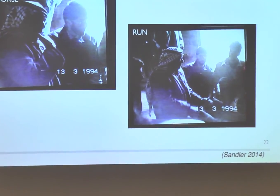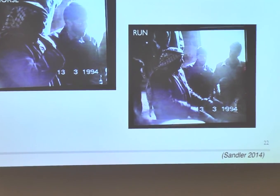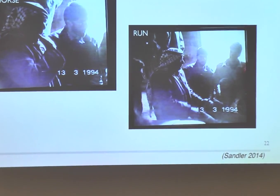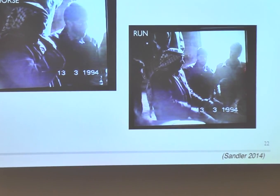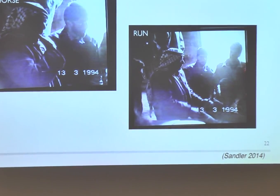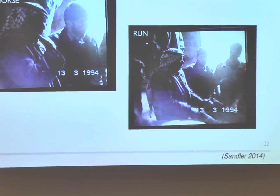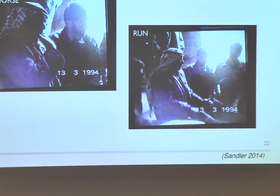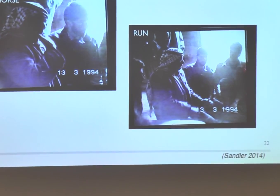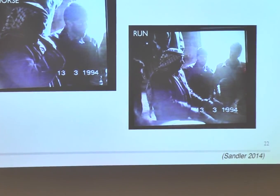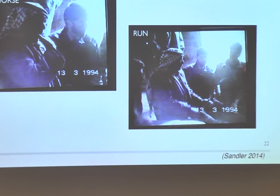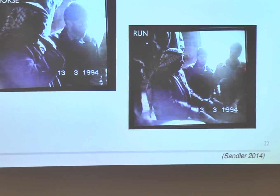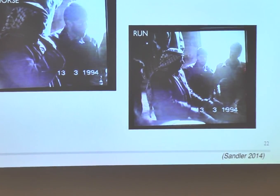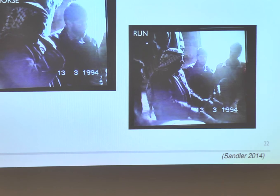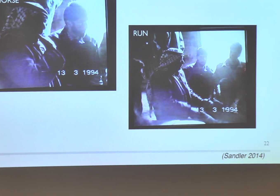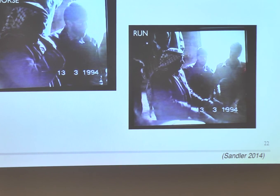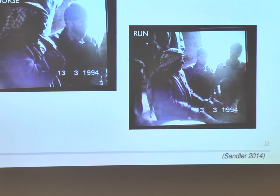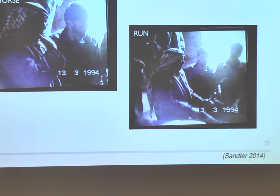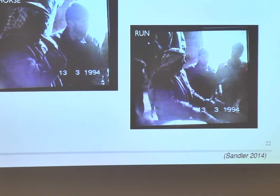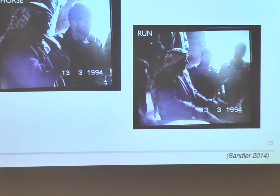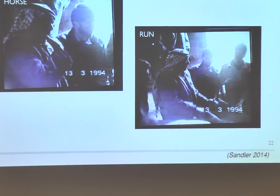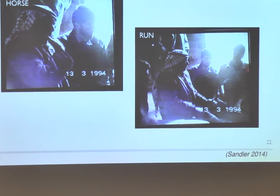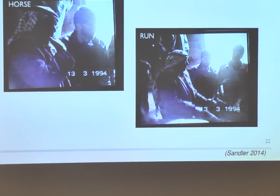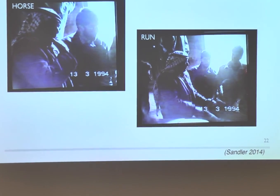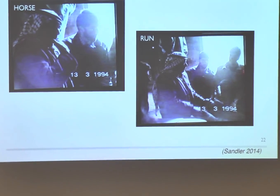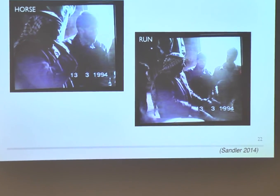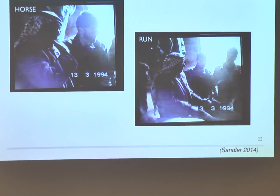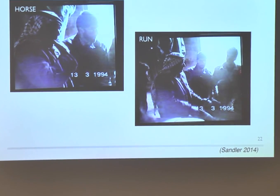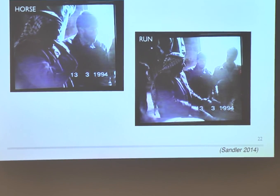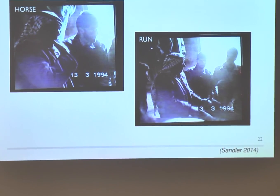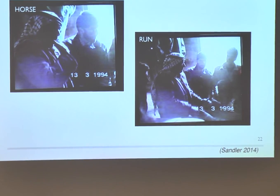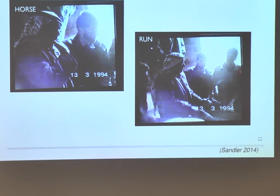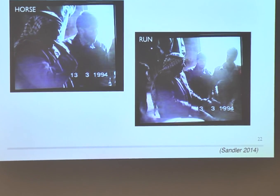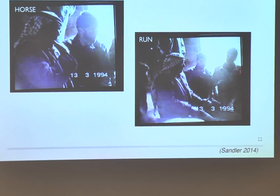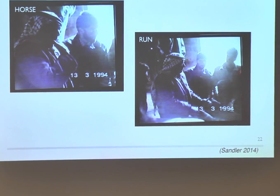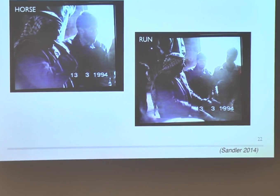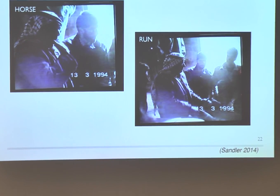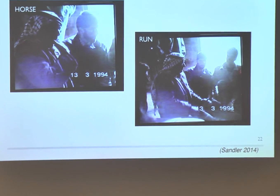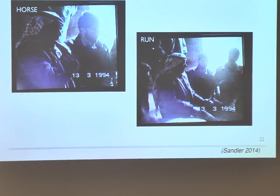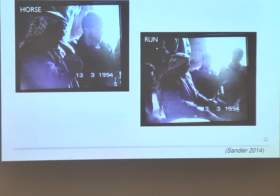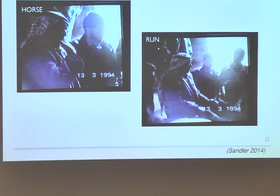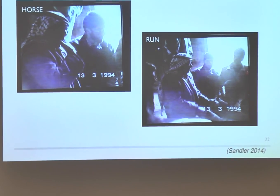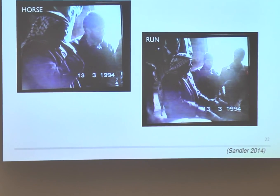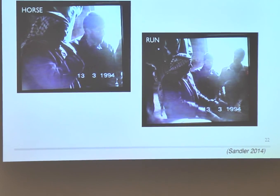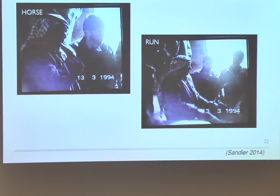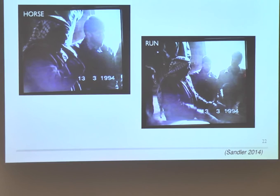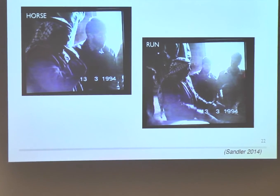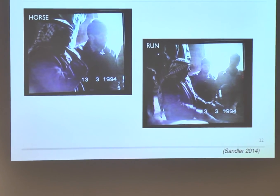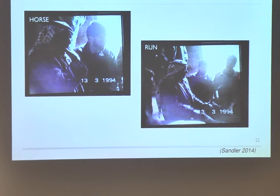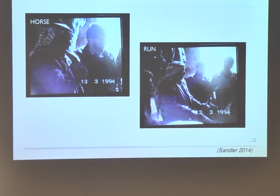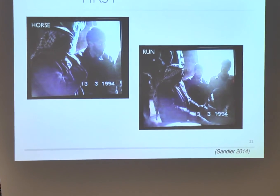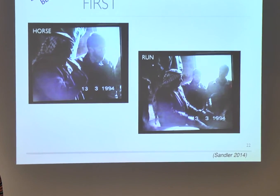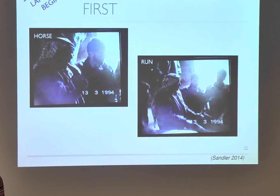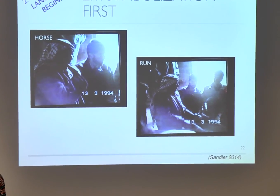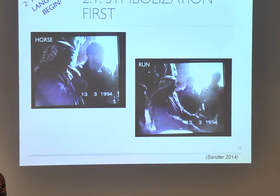variation in the community, some of his earliest, earliest signs have stayed. Now there is, symbolization is there first. That's the first thing that comes up.